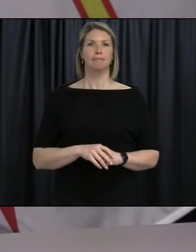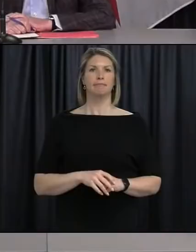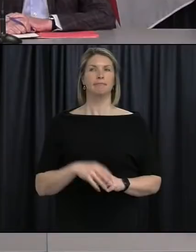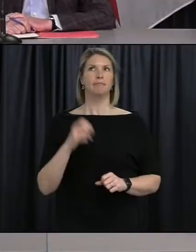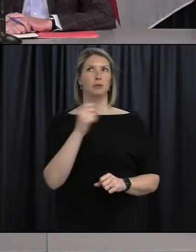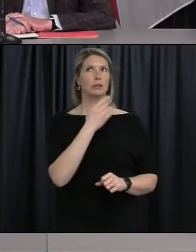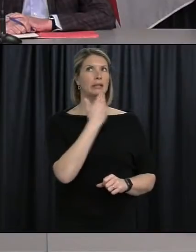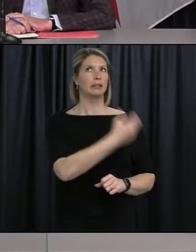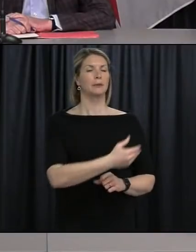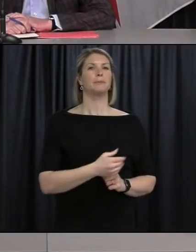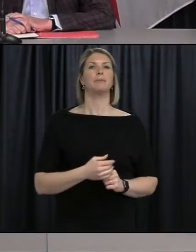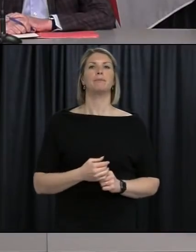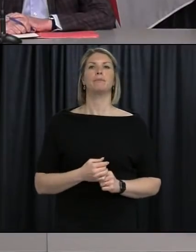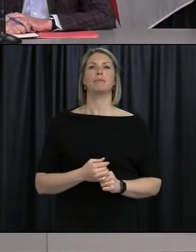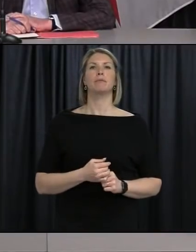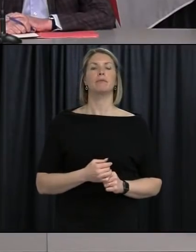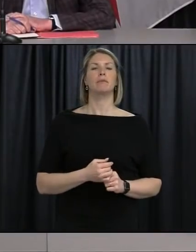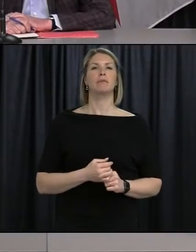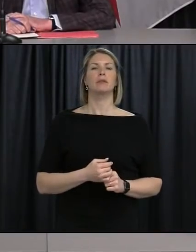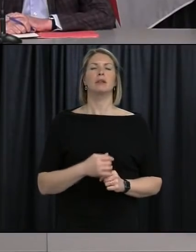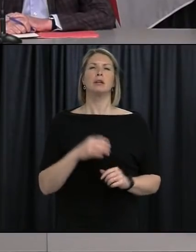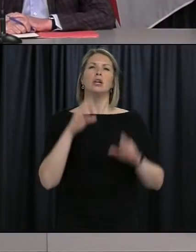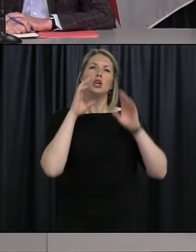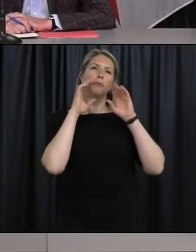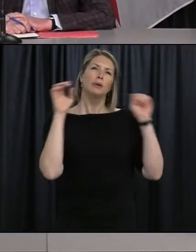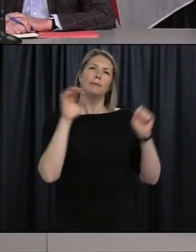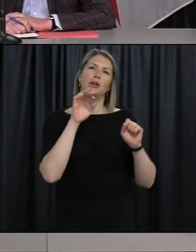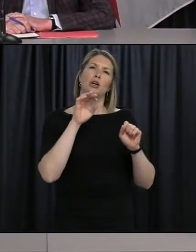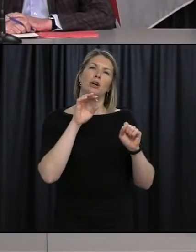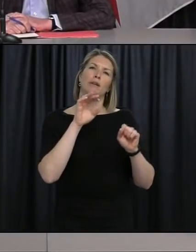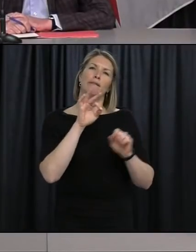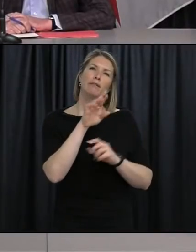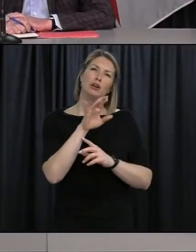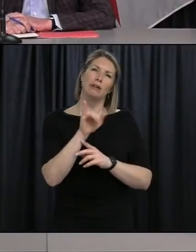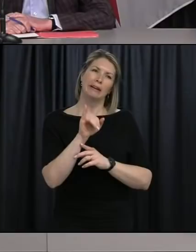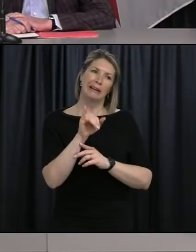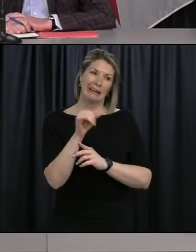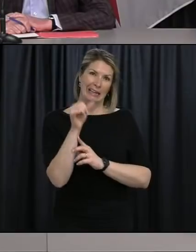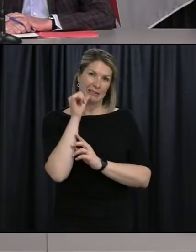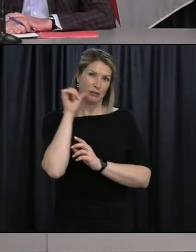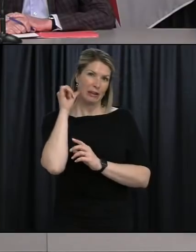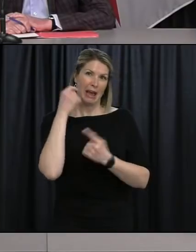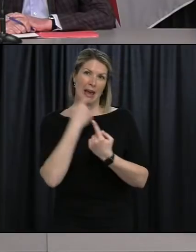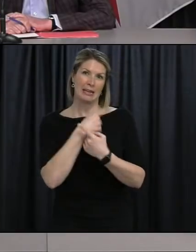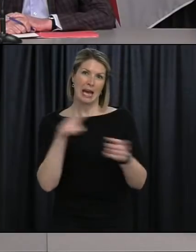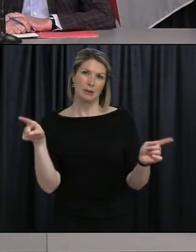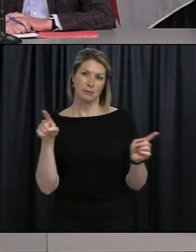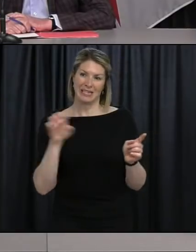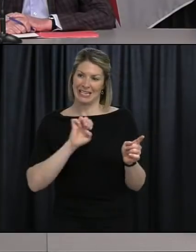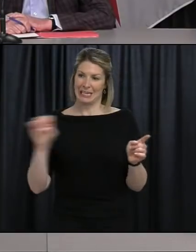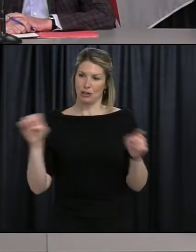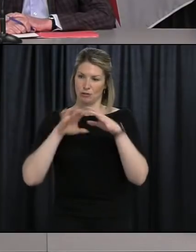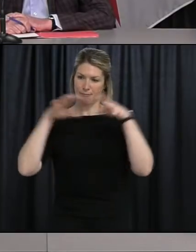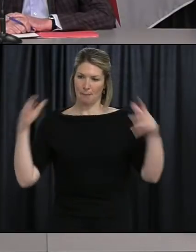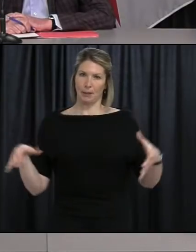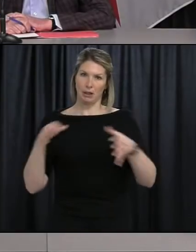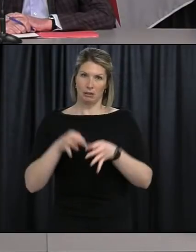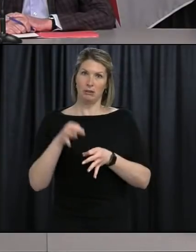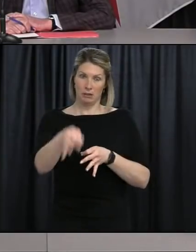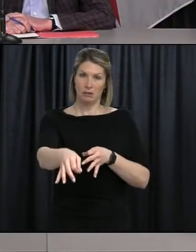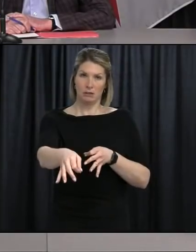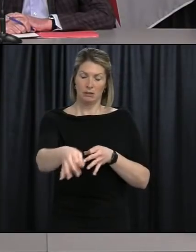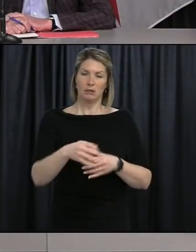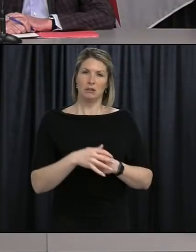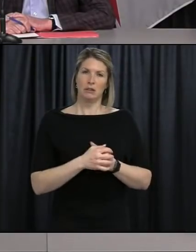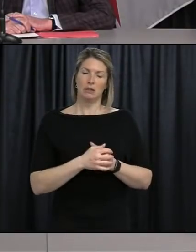Thank you. And Premier Fury, with the Atlantic bubble news yesterday, I've heard some concerns from people who were